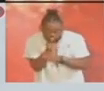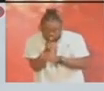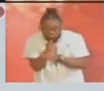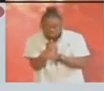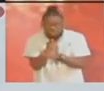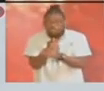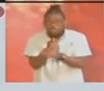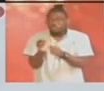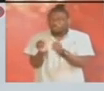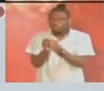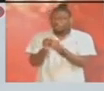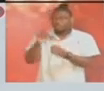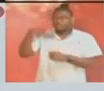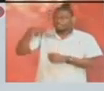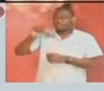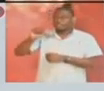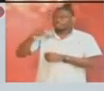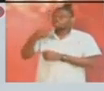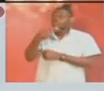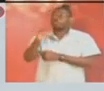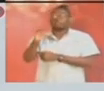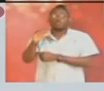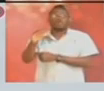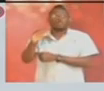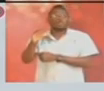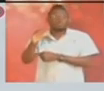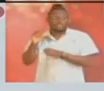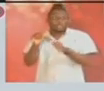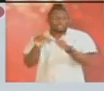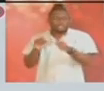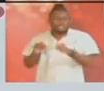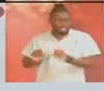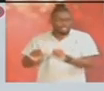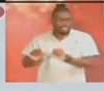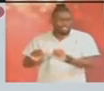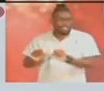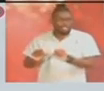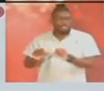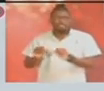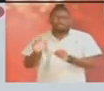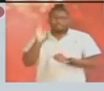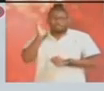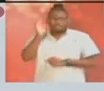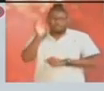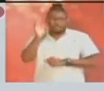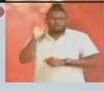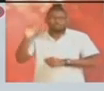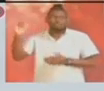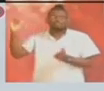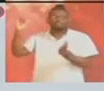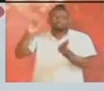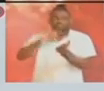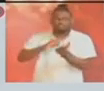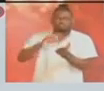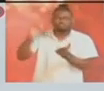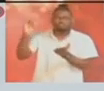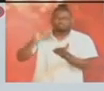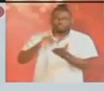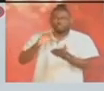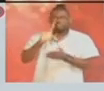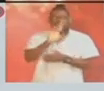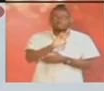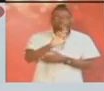are still on schedule to receive the balance of the COVAX shipment of 77,000 sometime in